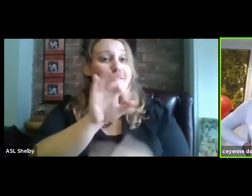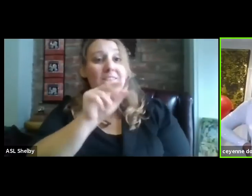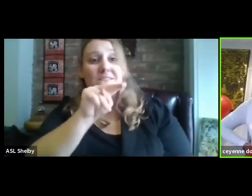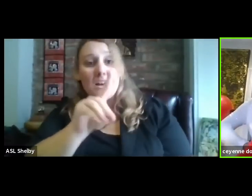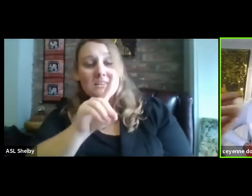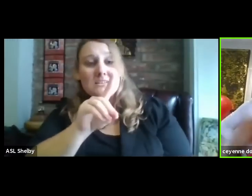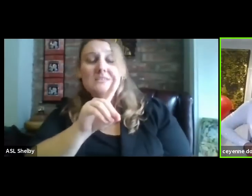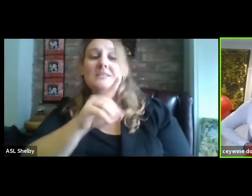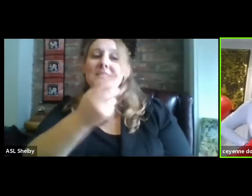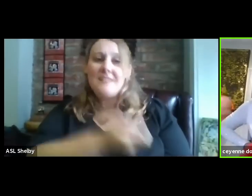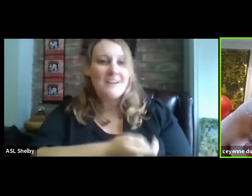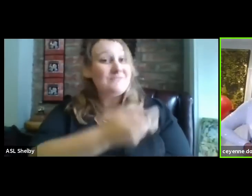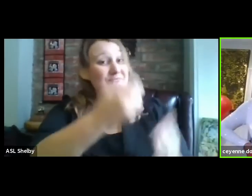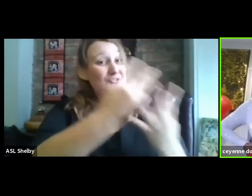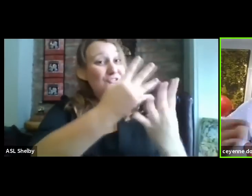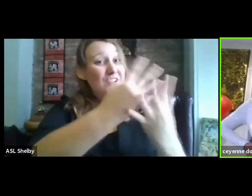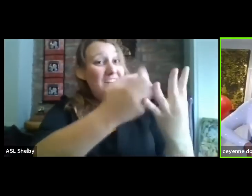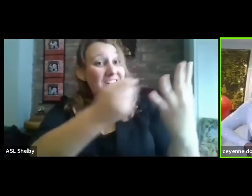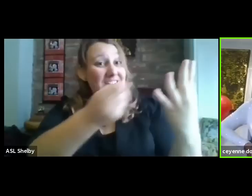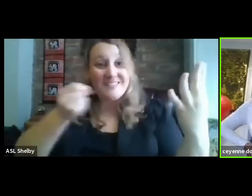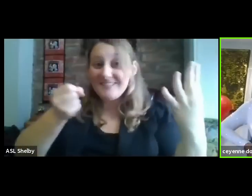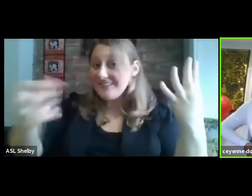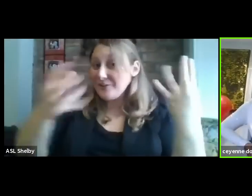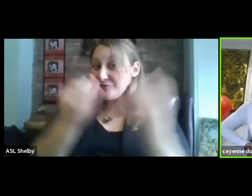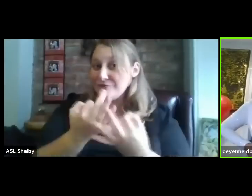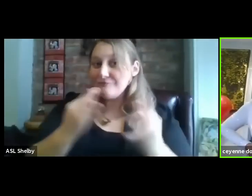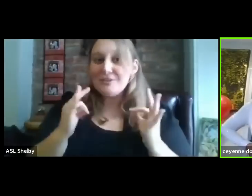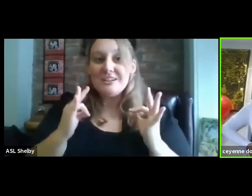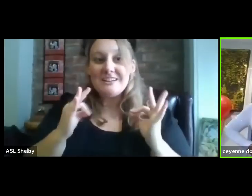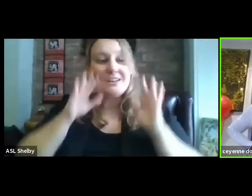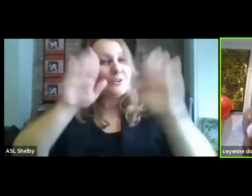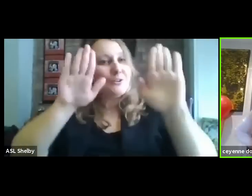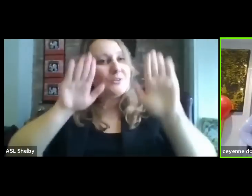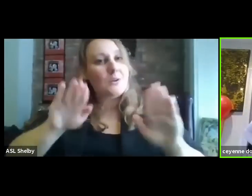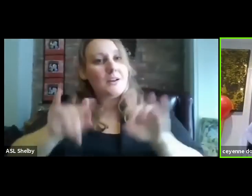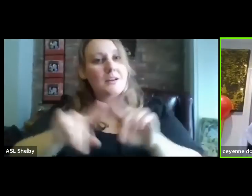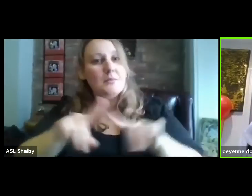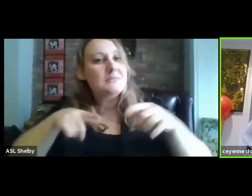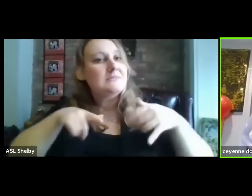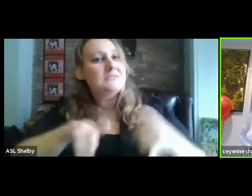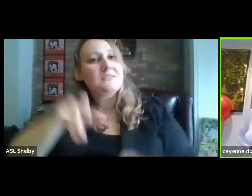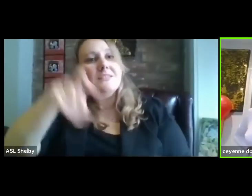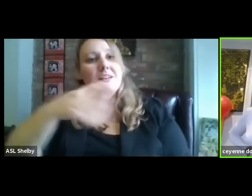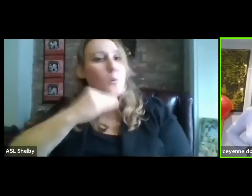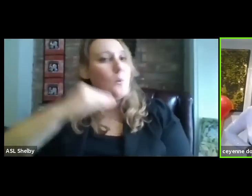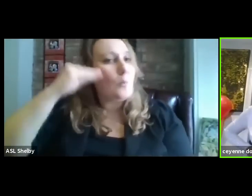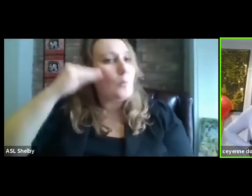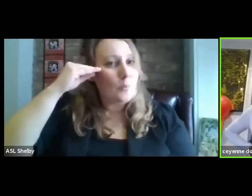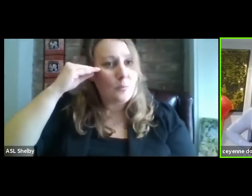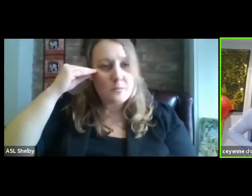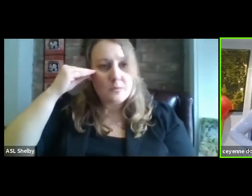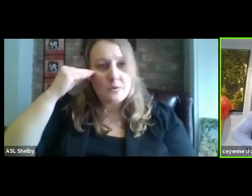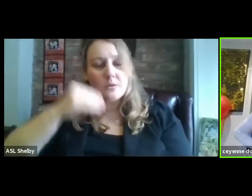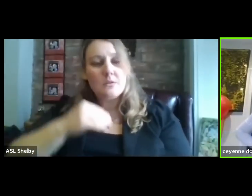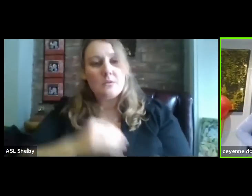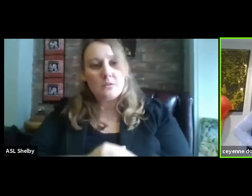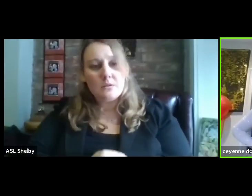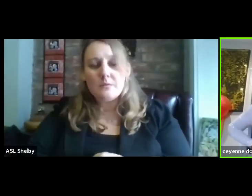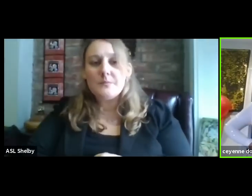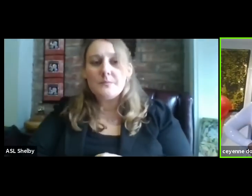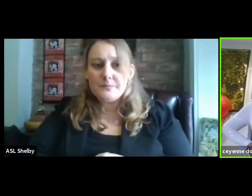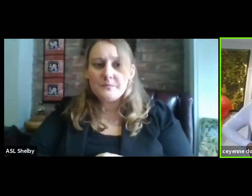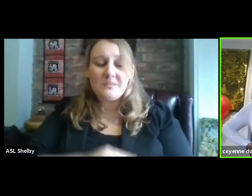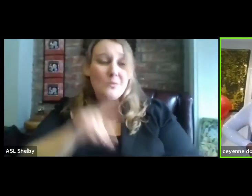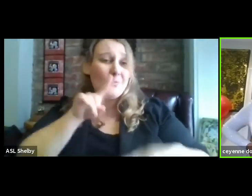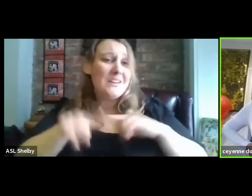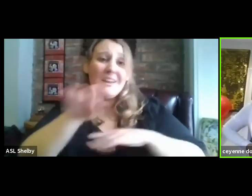housing, supplying the love that they need, giving them something. We can't make people isolate, but what we can do